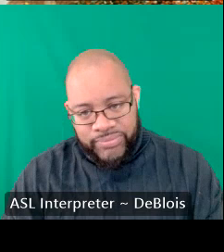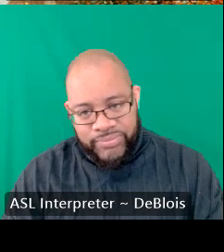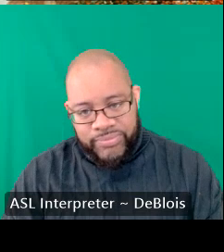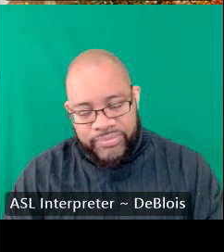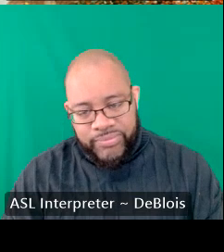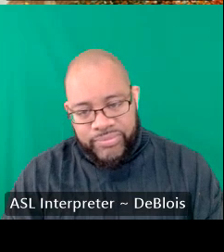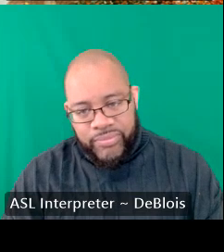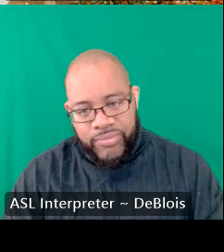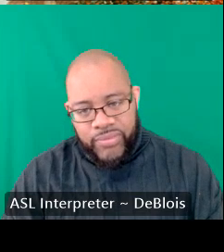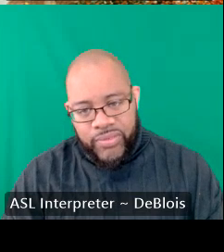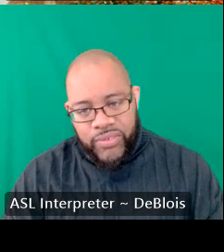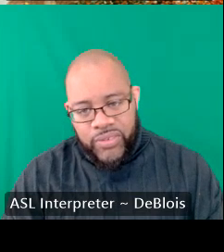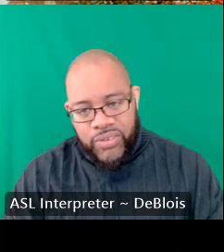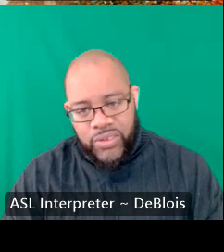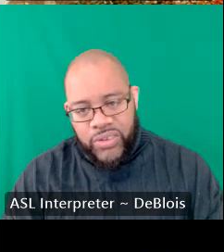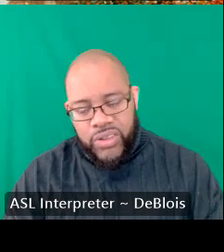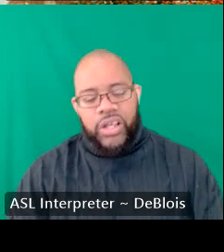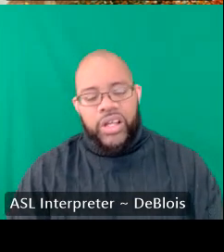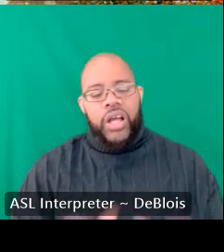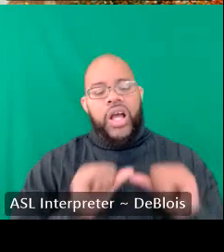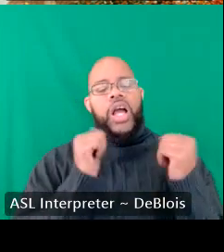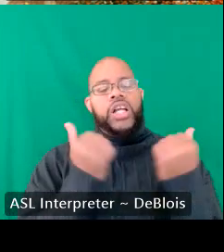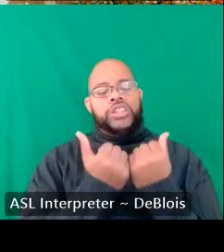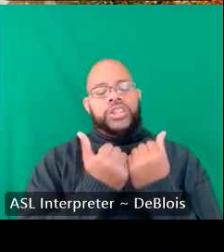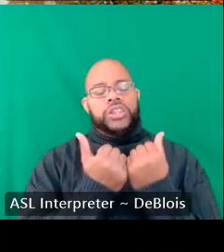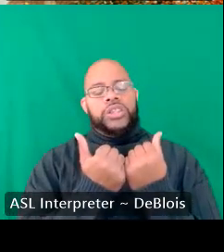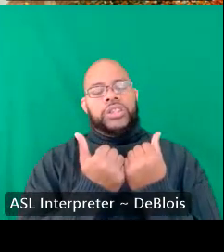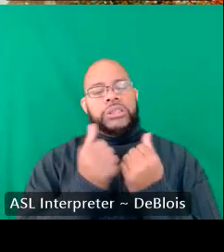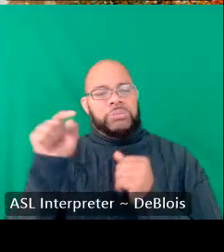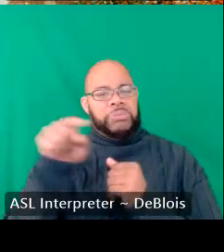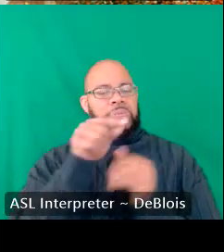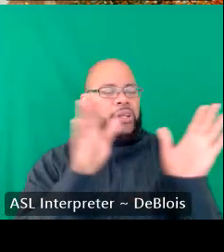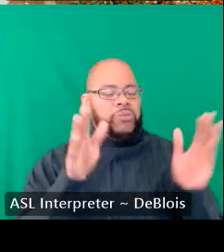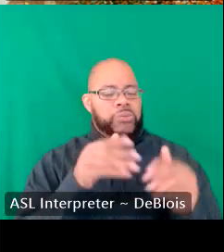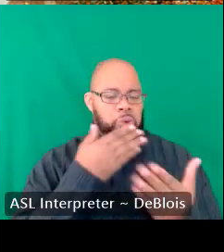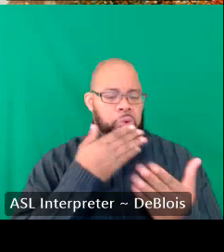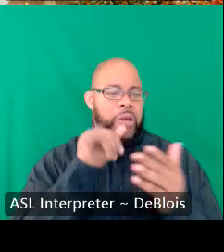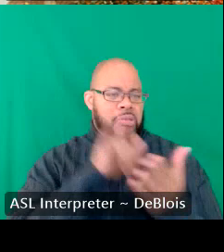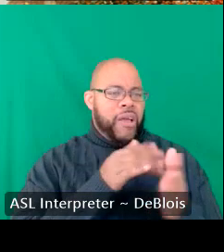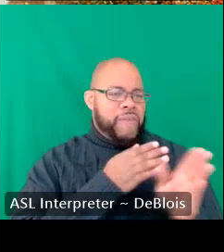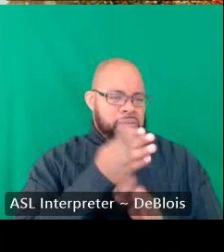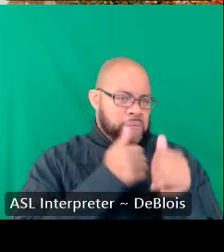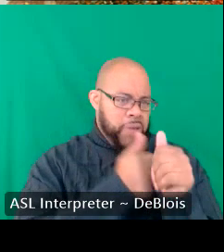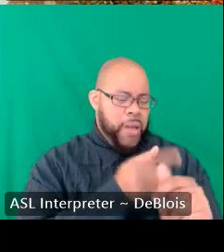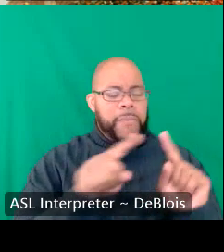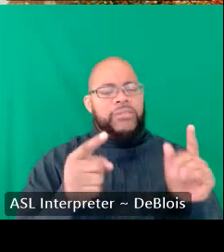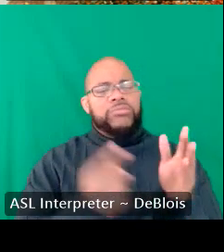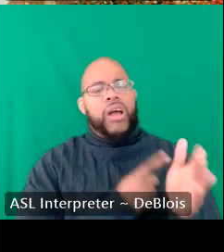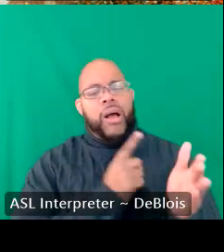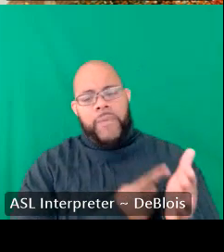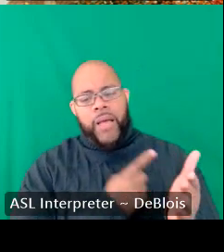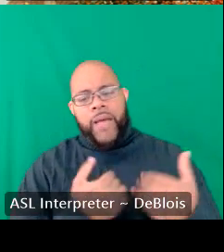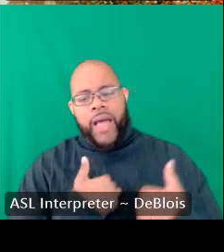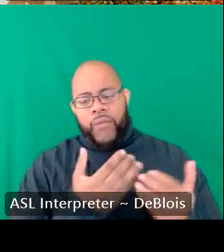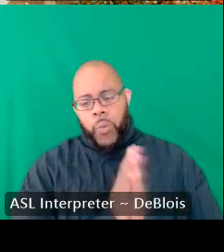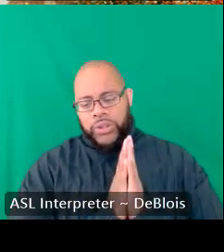I mean, agencies are generally good about that, but sometimes there is a request